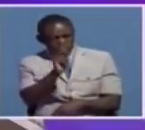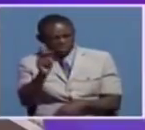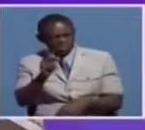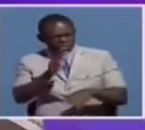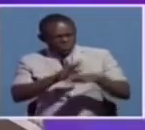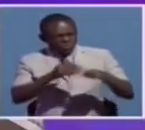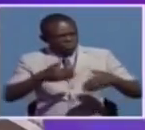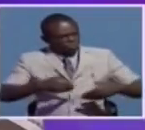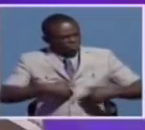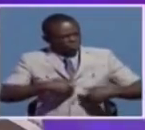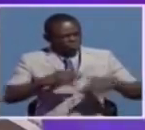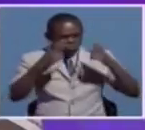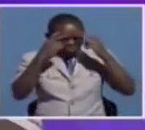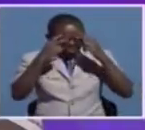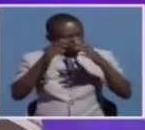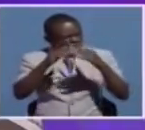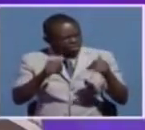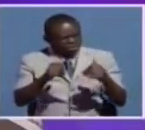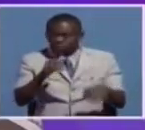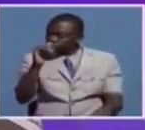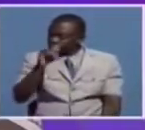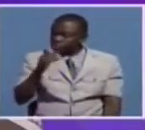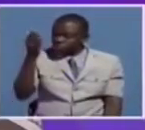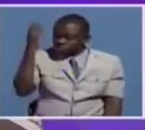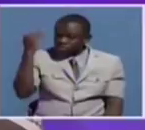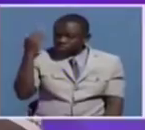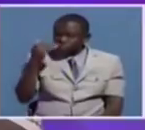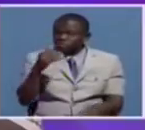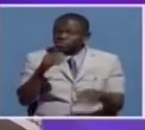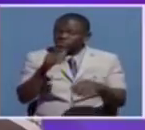were violent times, some of them, and